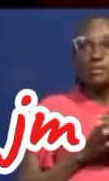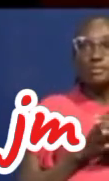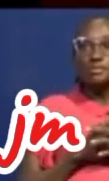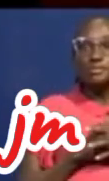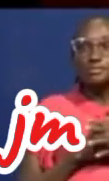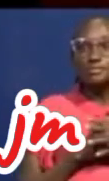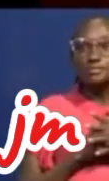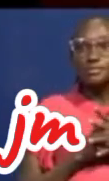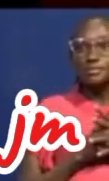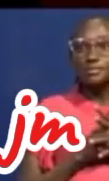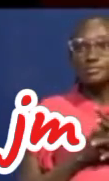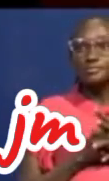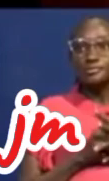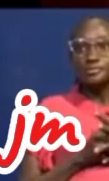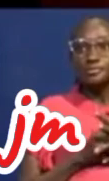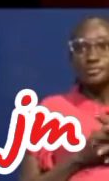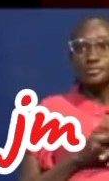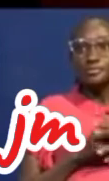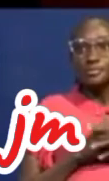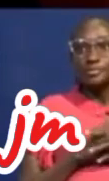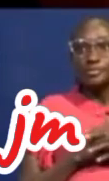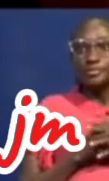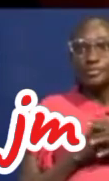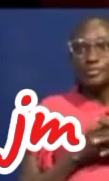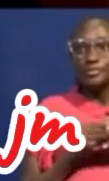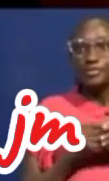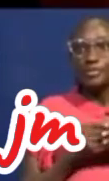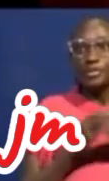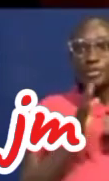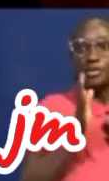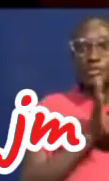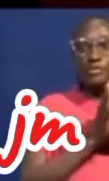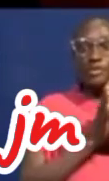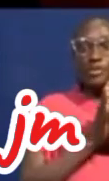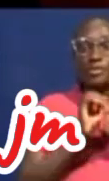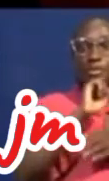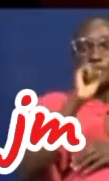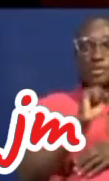for suspension of cabinet secretaries for either professional or political misconduct.